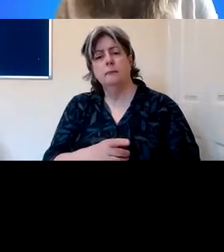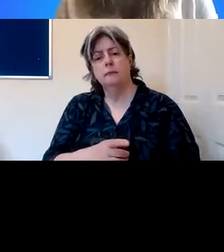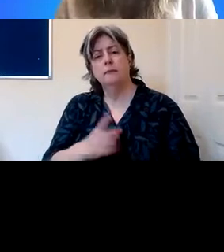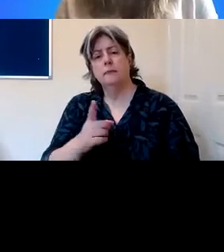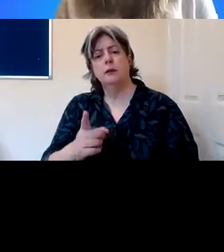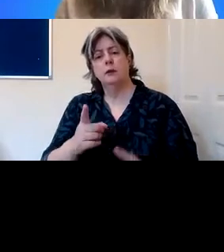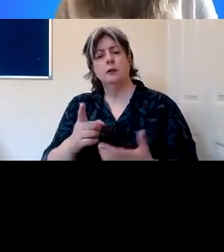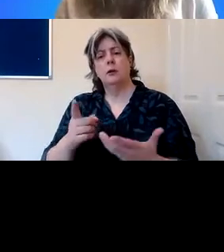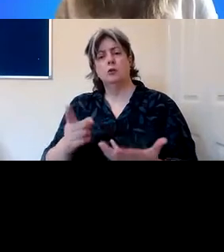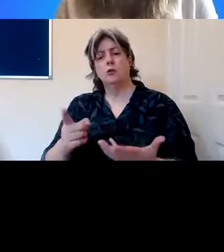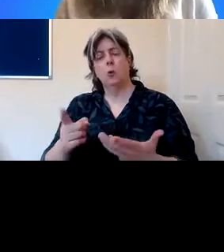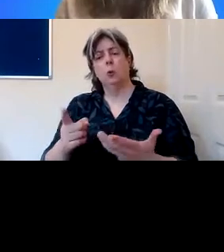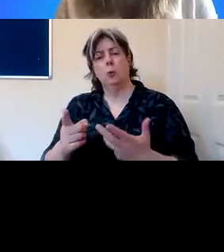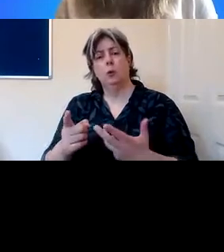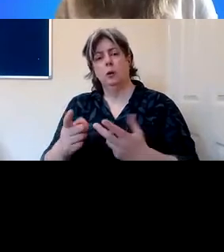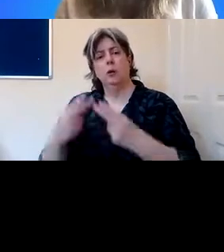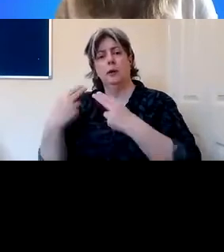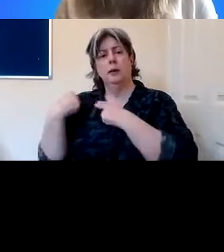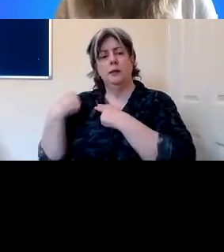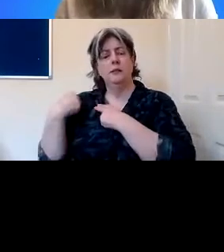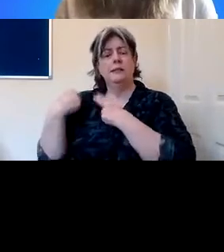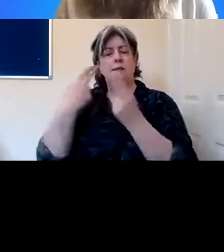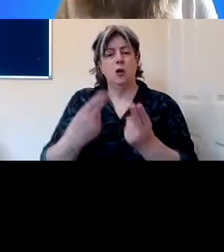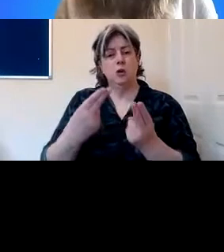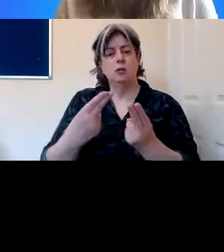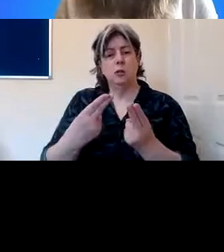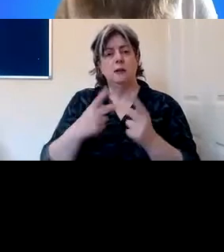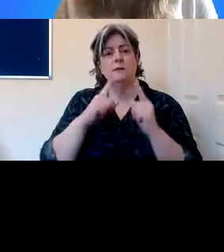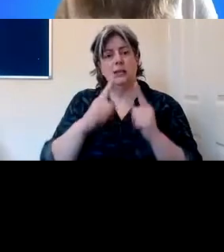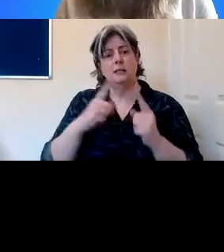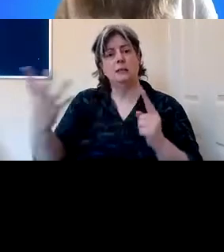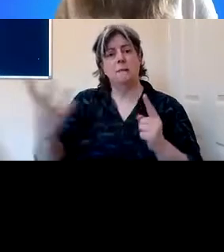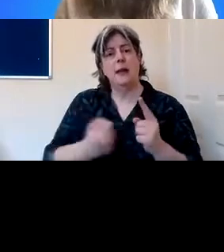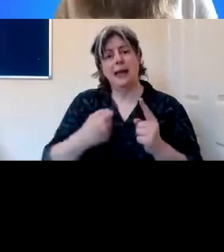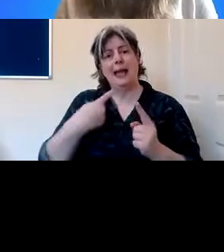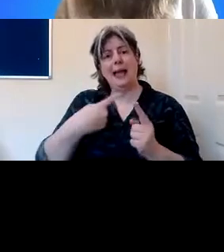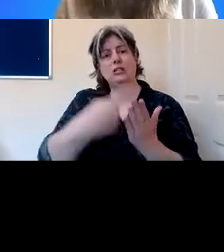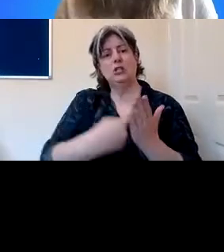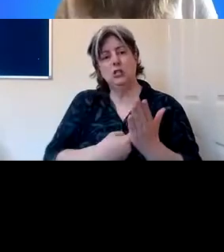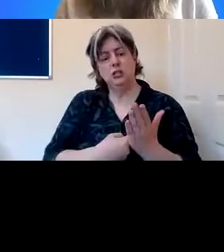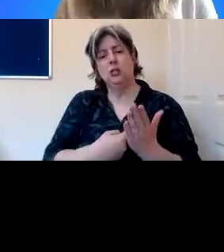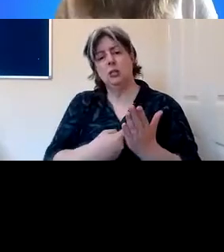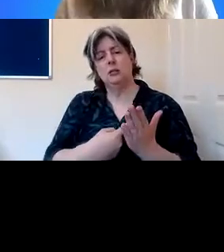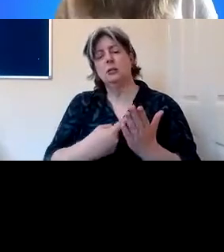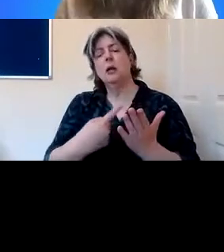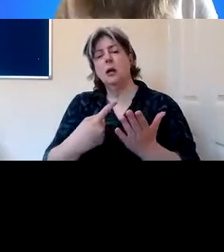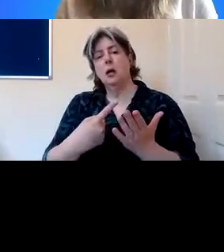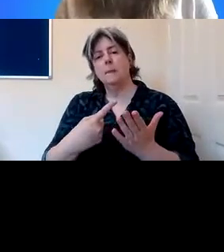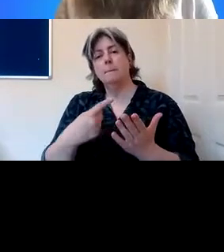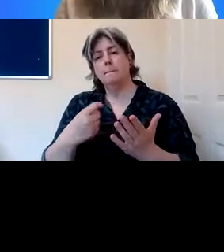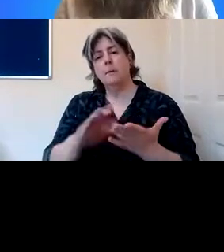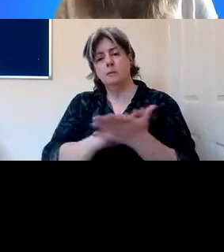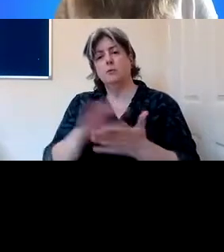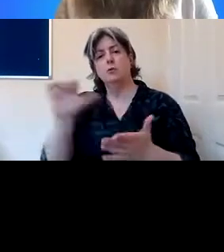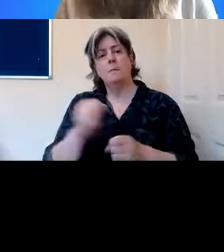devolution of teachers' pay and conditions to the maximum extent to ensure that we appropriately reward all our teaching staff, and that includes